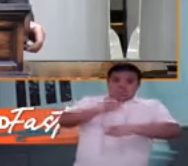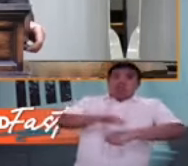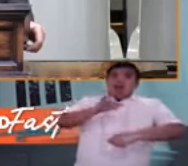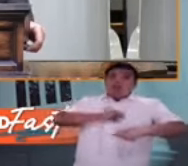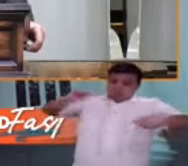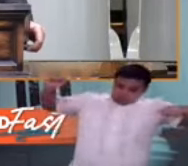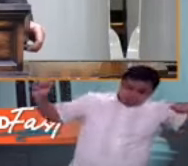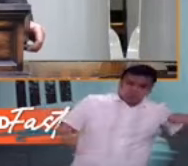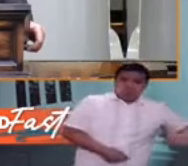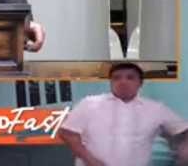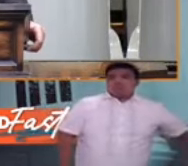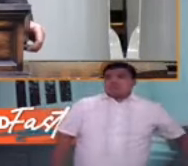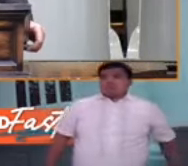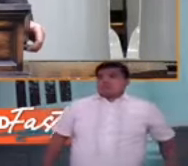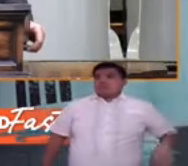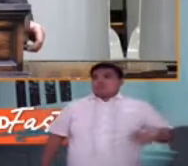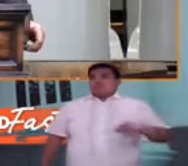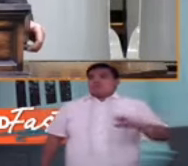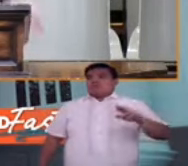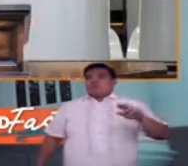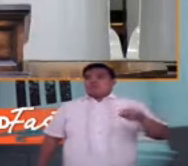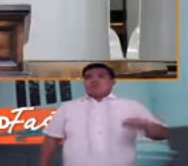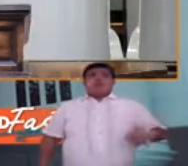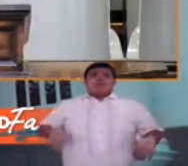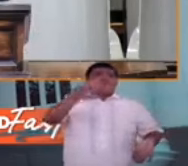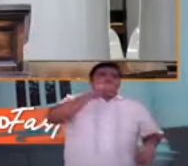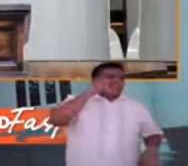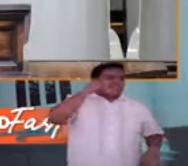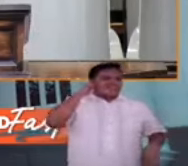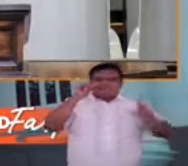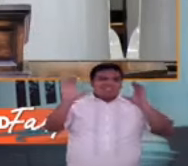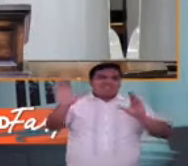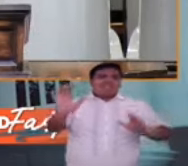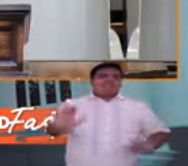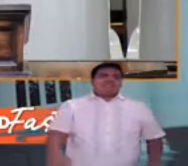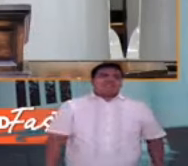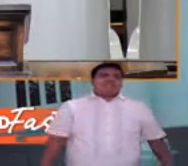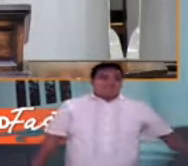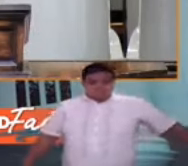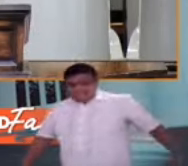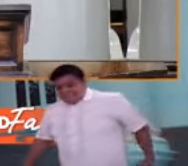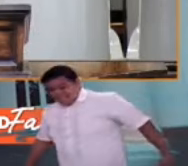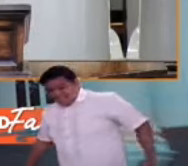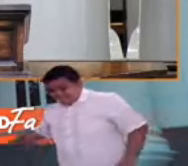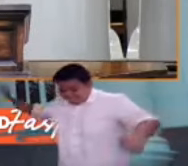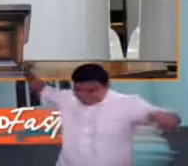ba ang Ginoo nato? How many times have you heard from this pulpit you have been